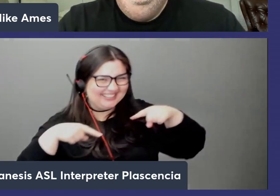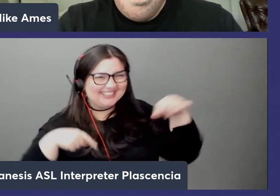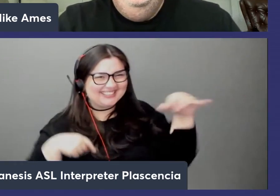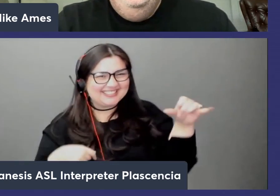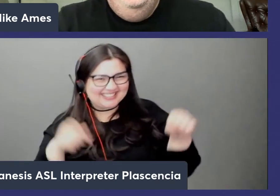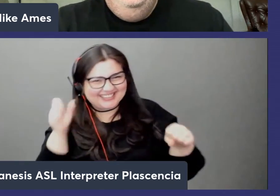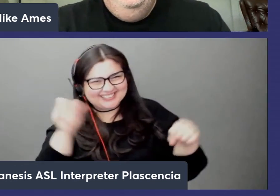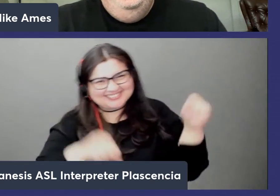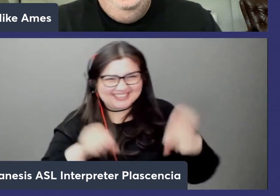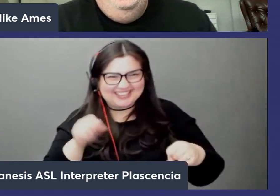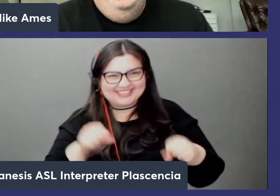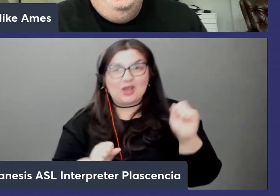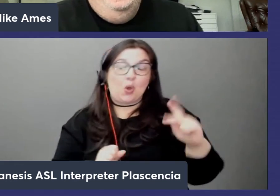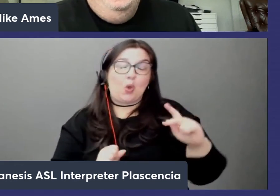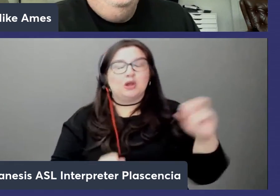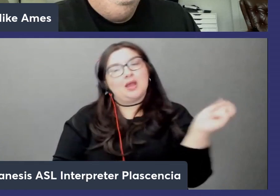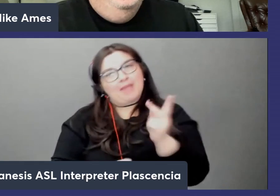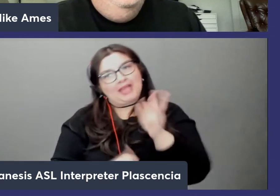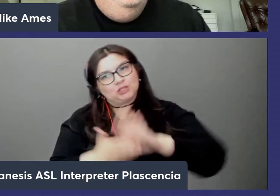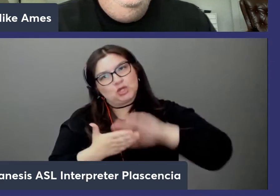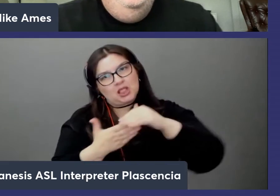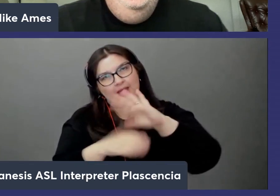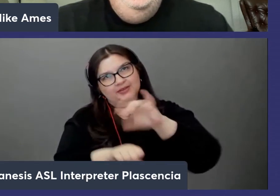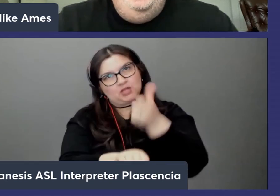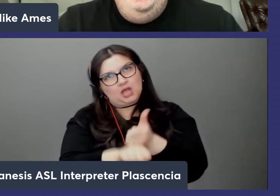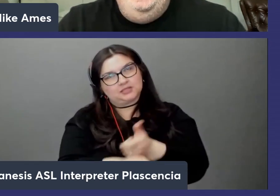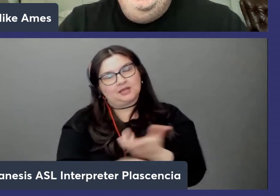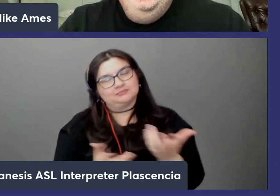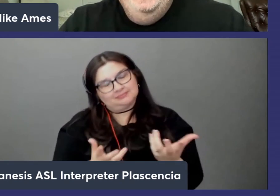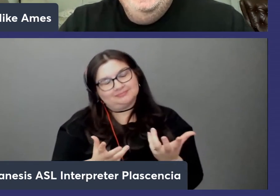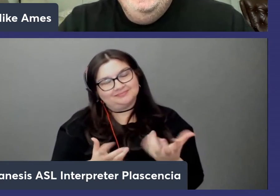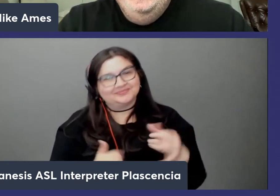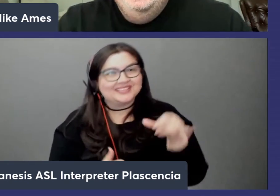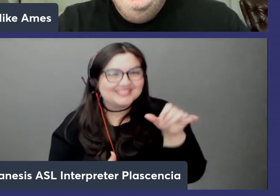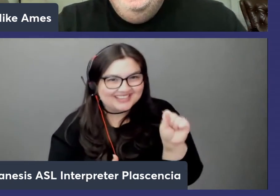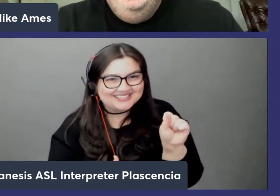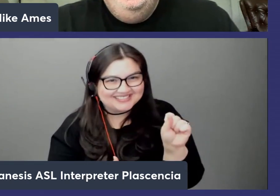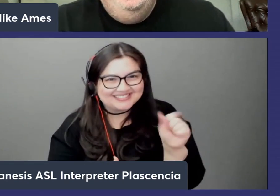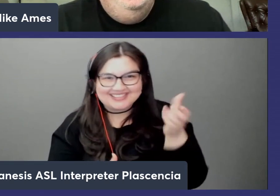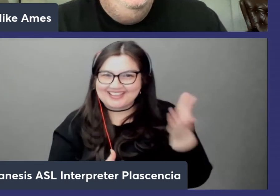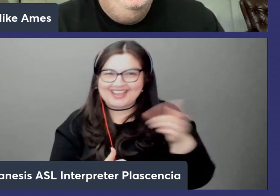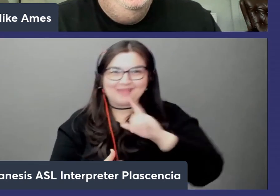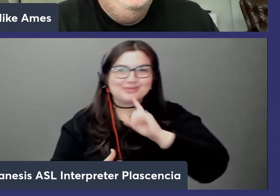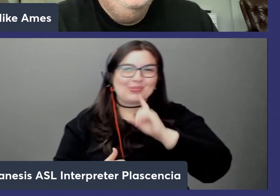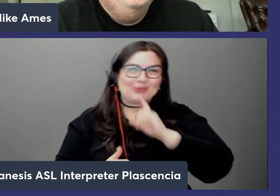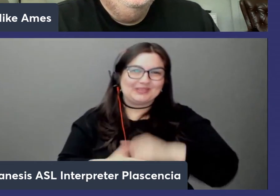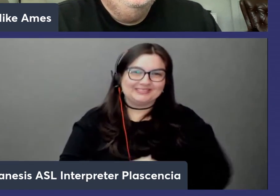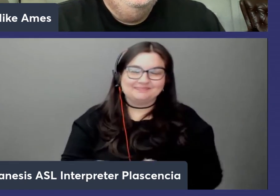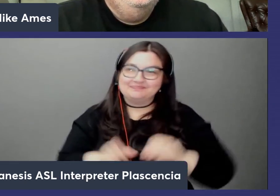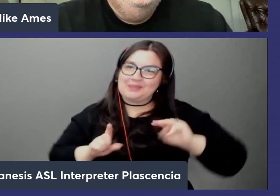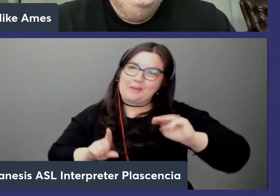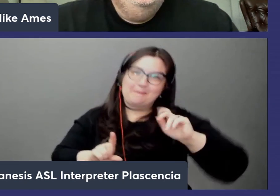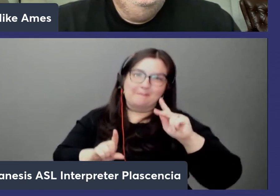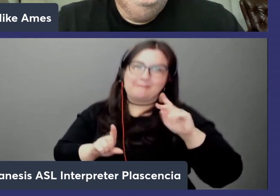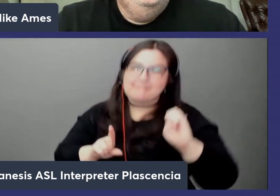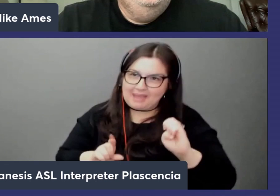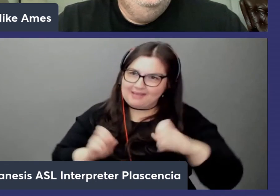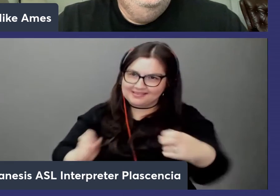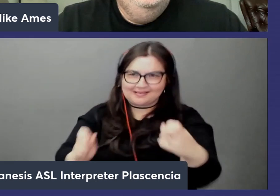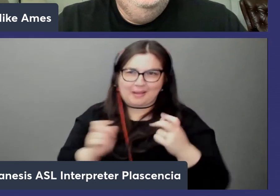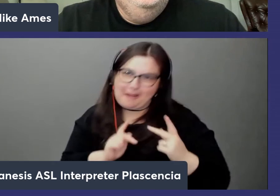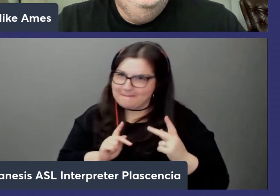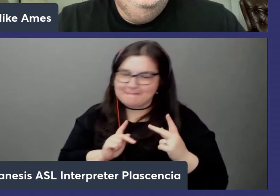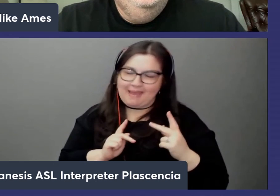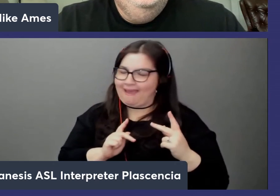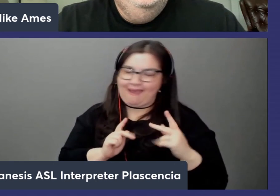Or getting back into your locked out laptop. Yes. There you go. Absolutely. So Mike, come back and see us